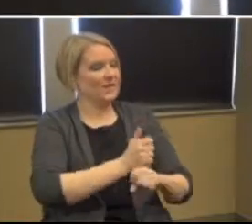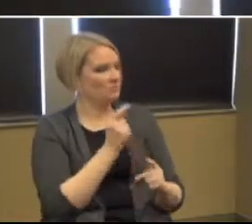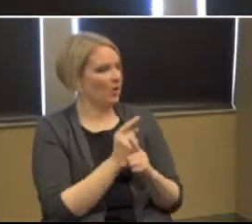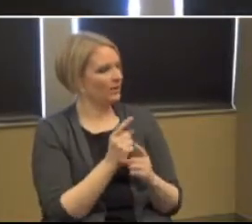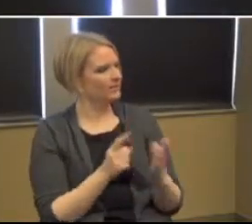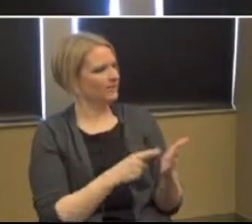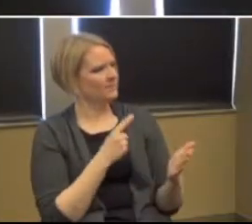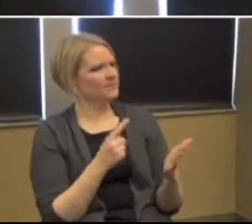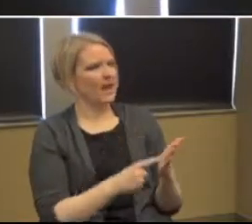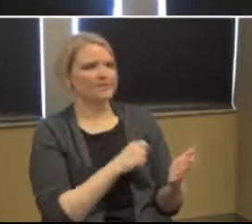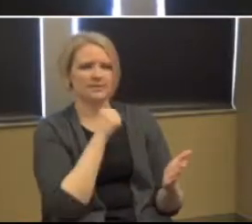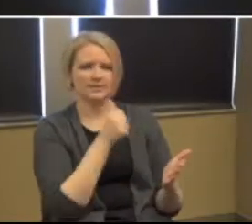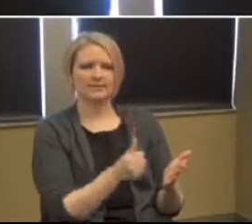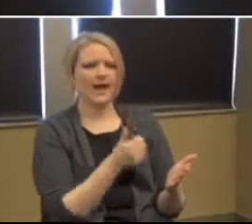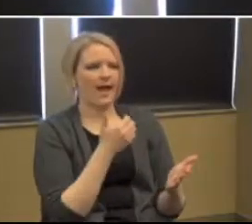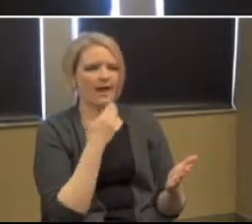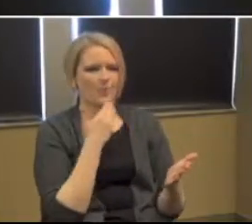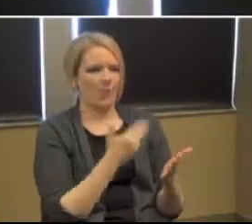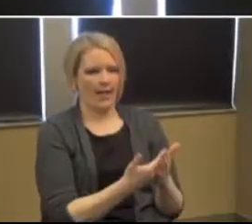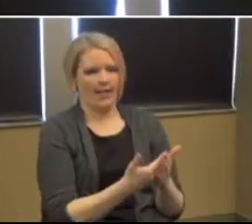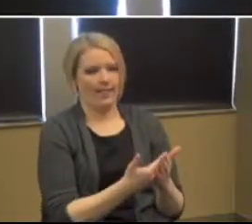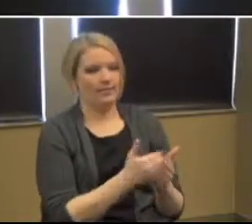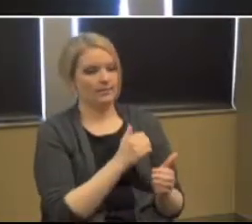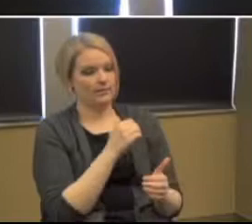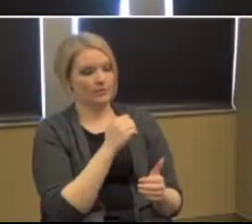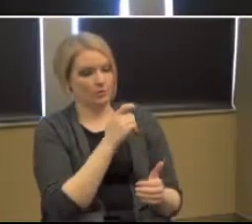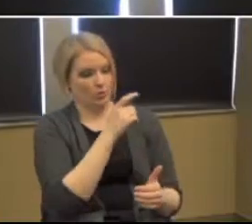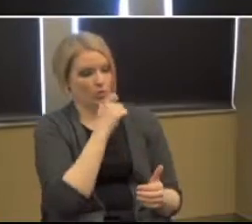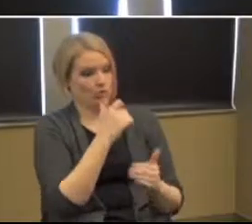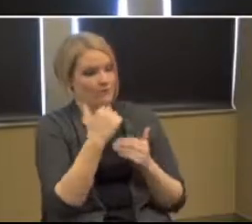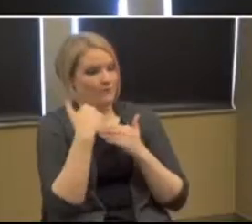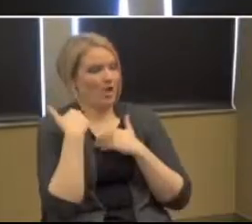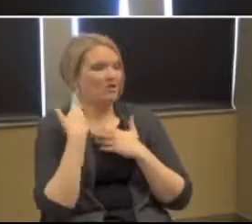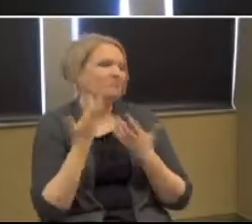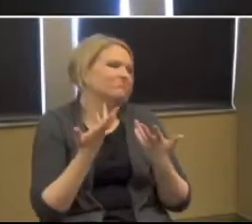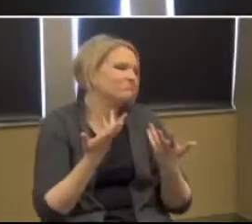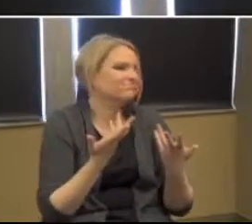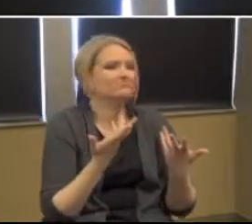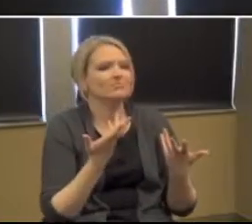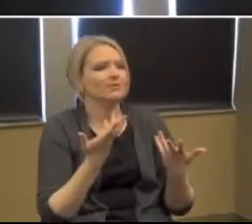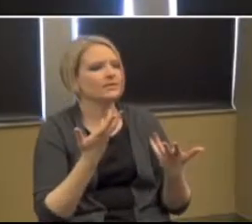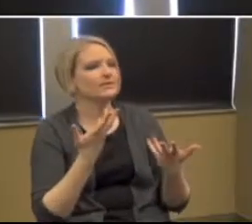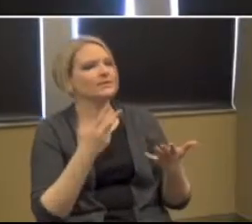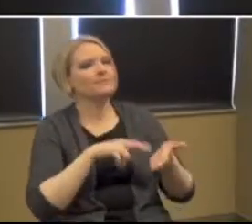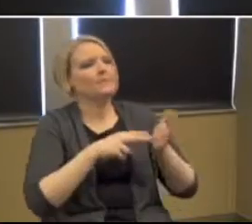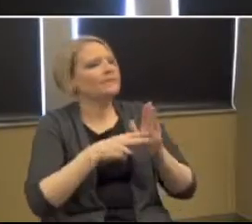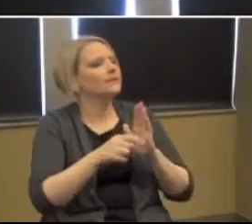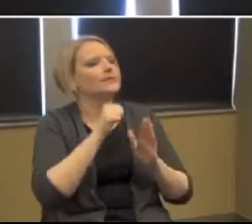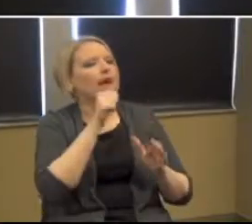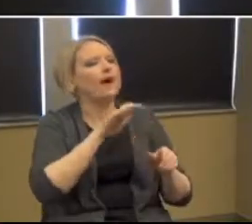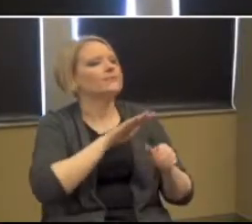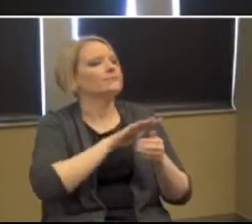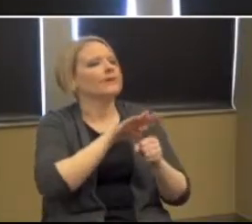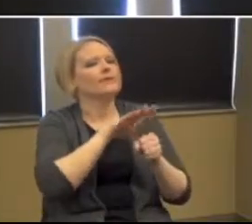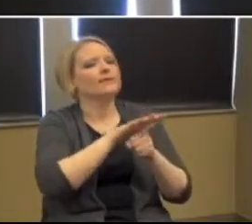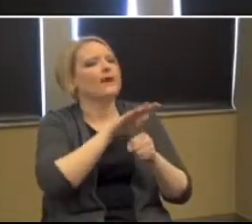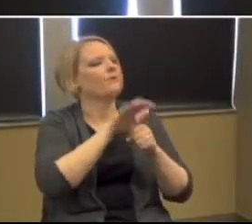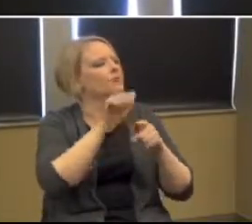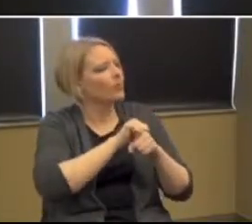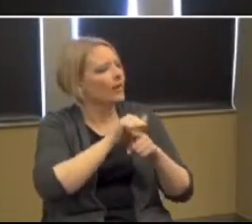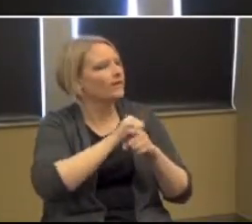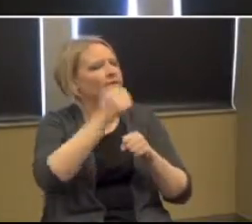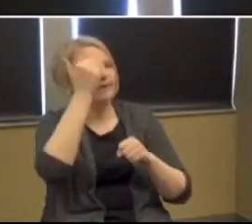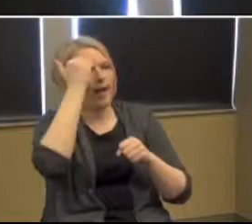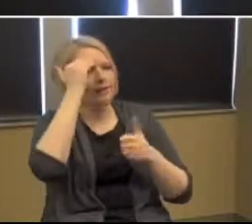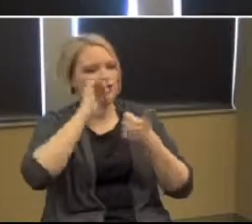where it's not done so well, and it's not anyone's fault. It's a lack of training and a lack of knowledge on how support should be provided. And